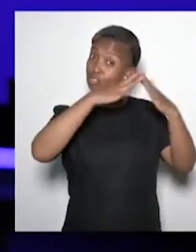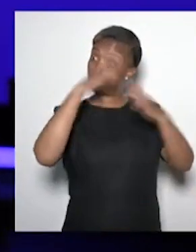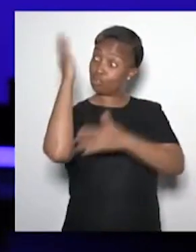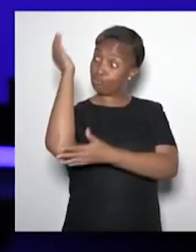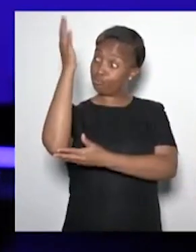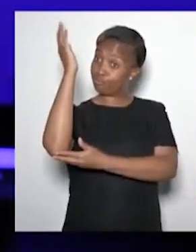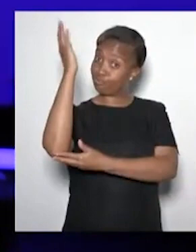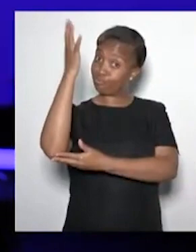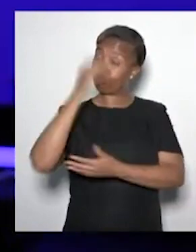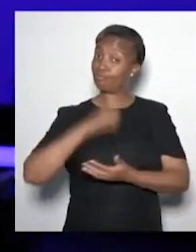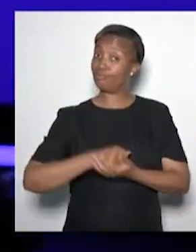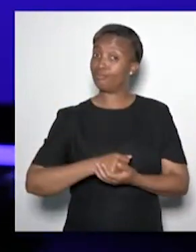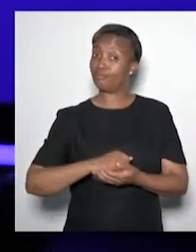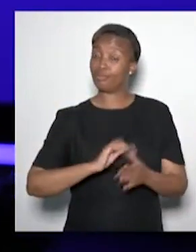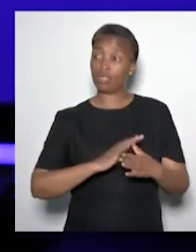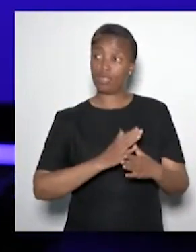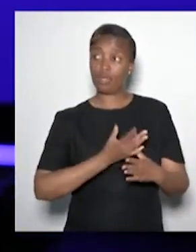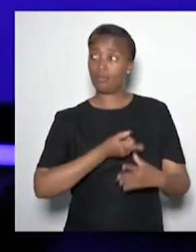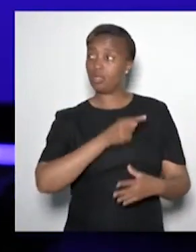Because